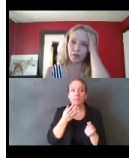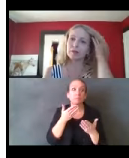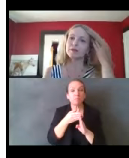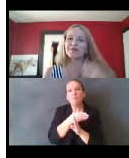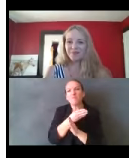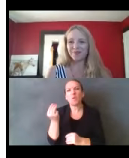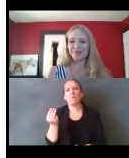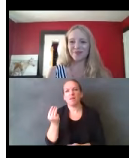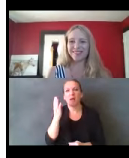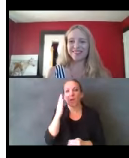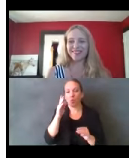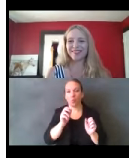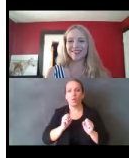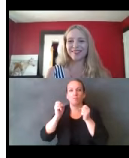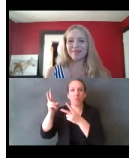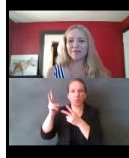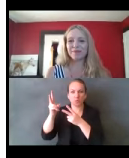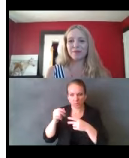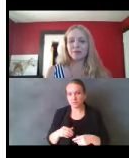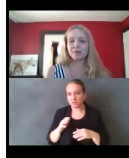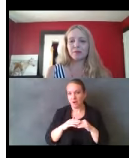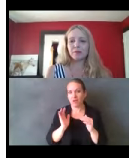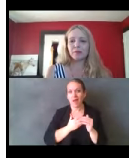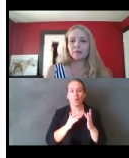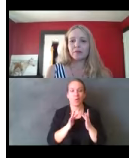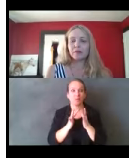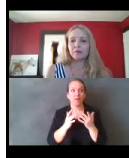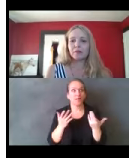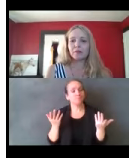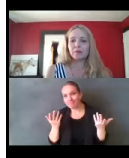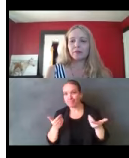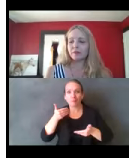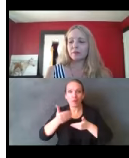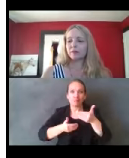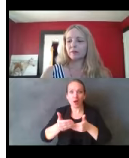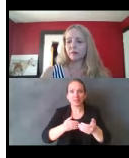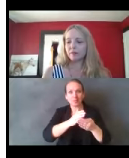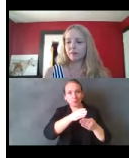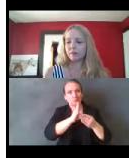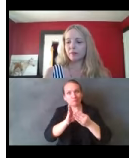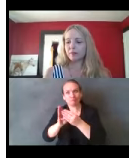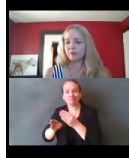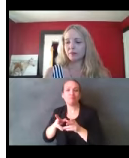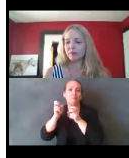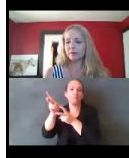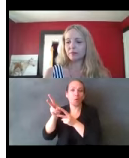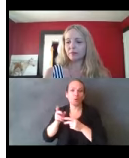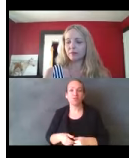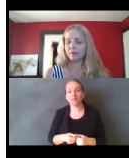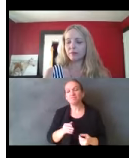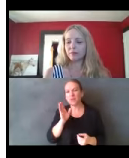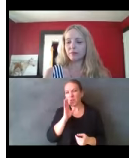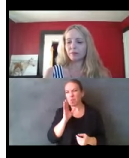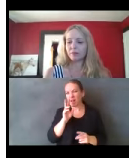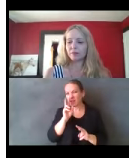Probably that will be up on our website. It's just getting the work done. So I apologize about that, but look for